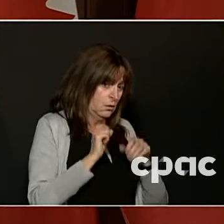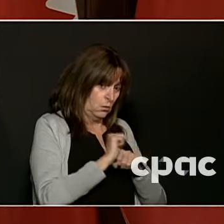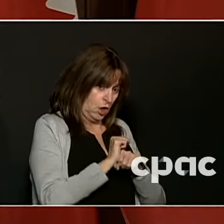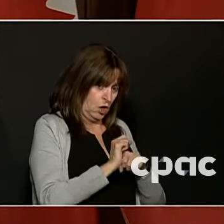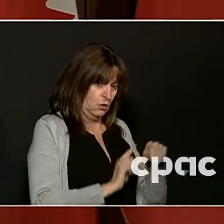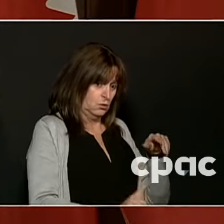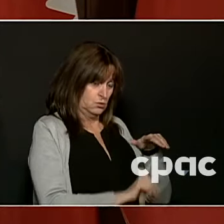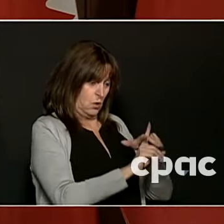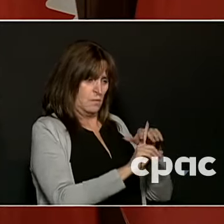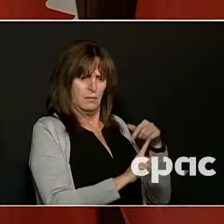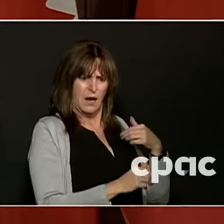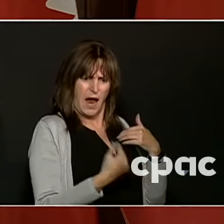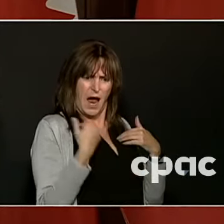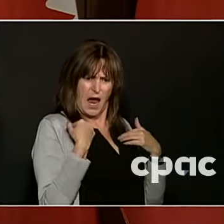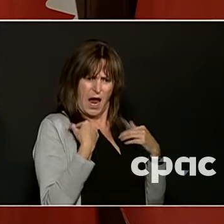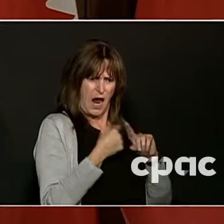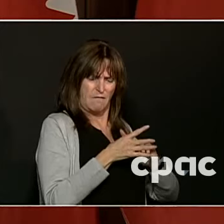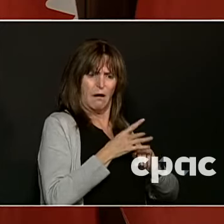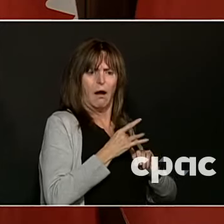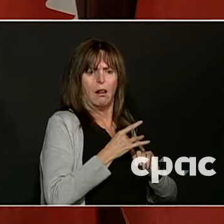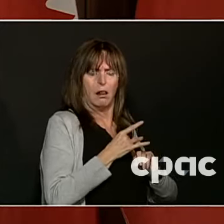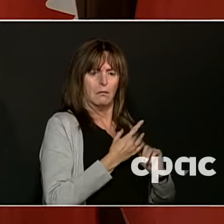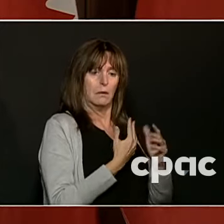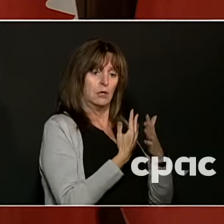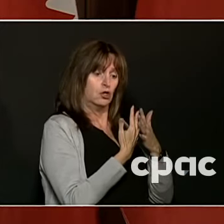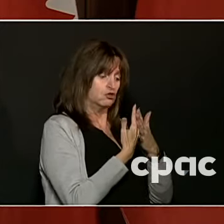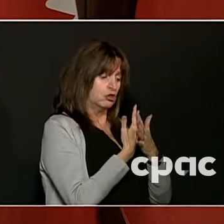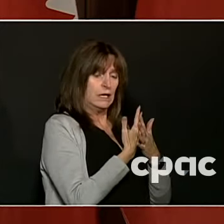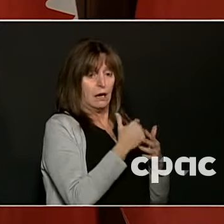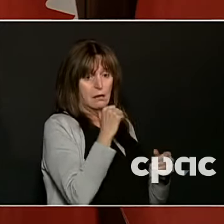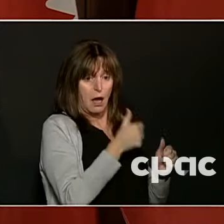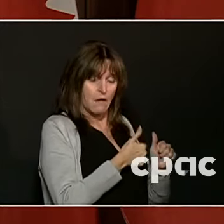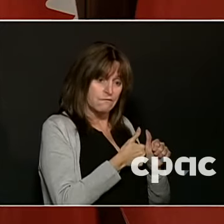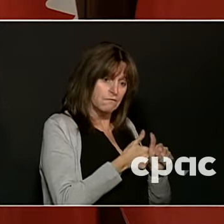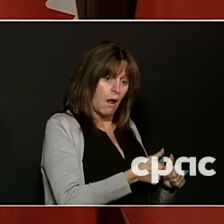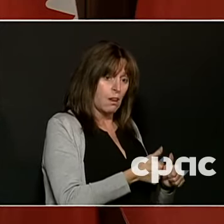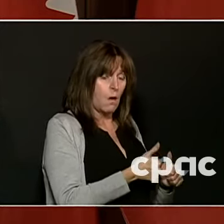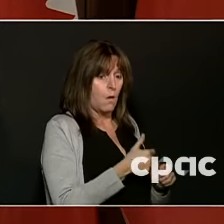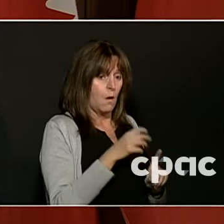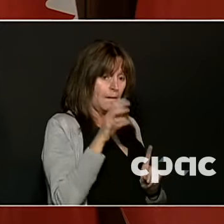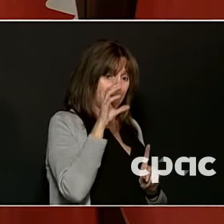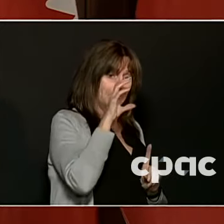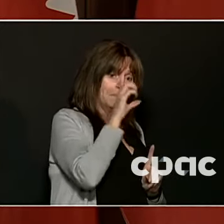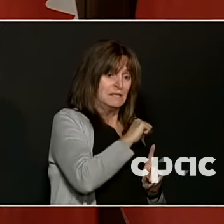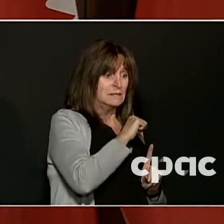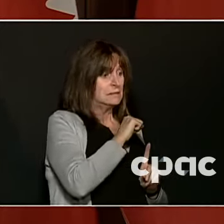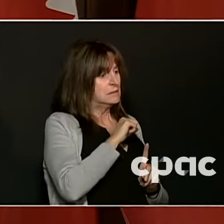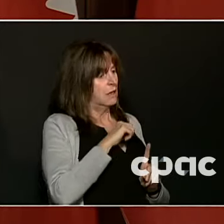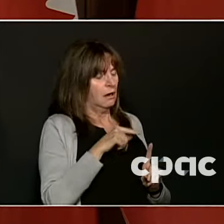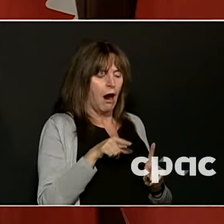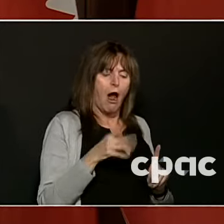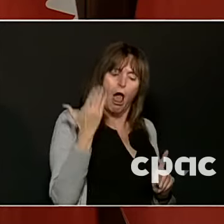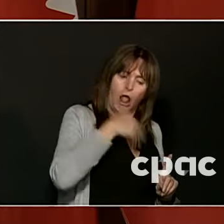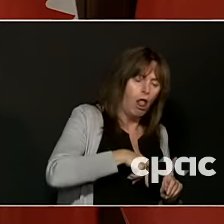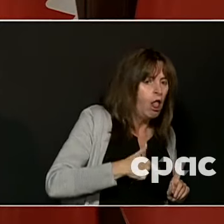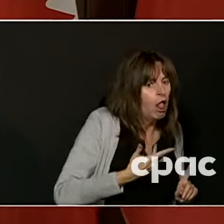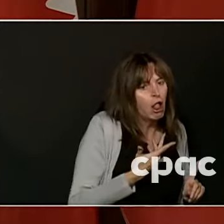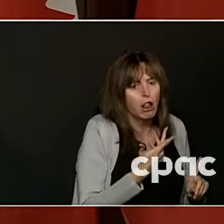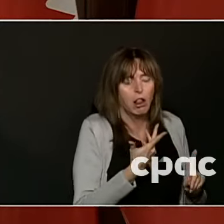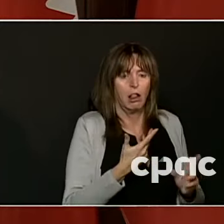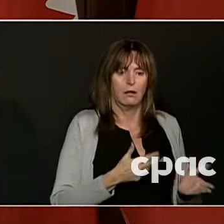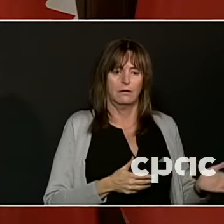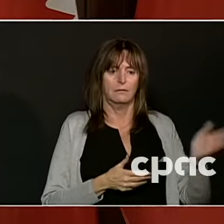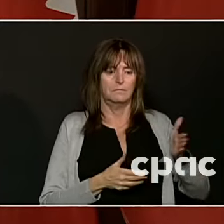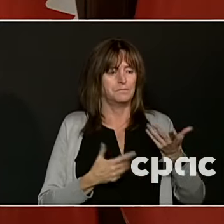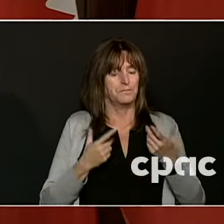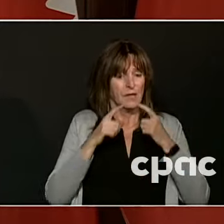or identified the person. The IPAC, or the personal protective equipment, that was